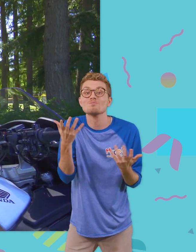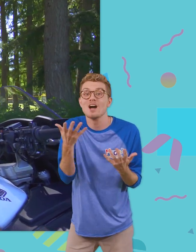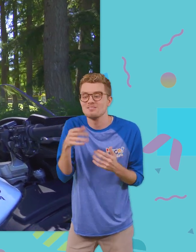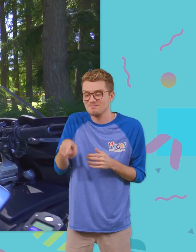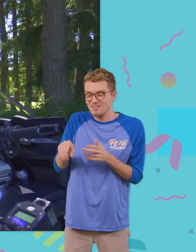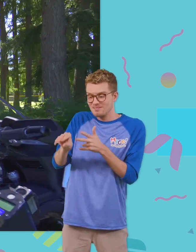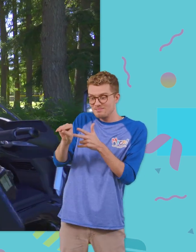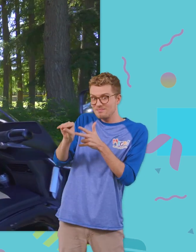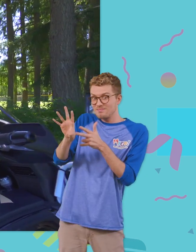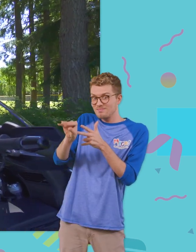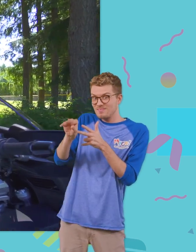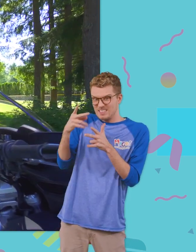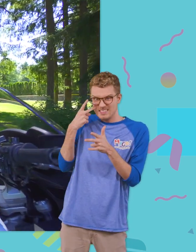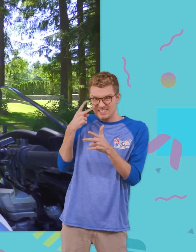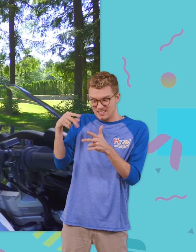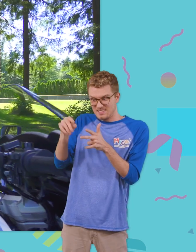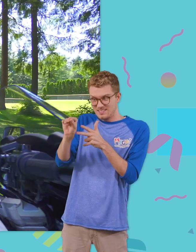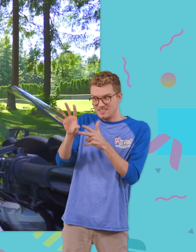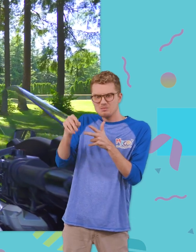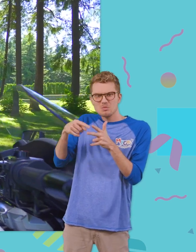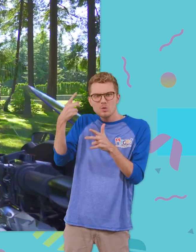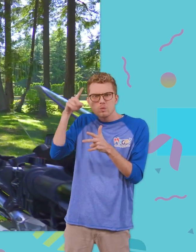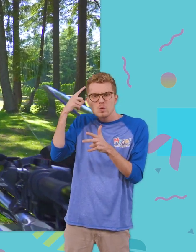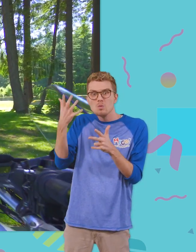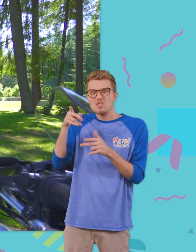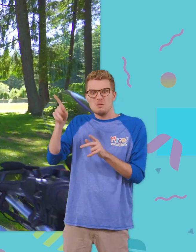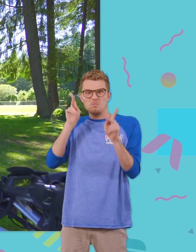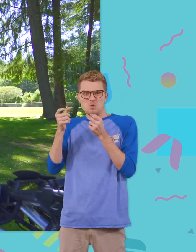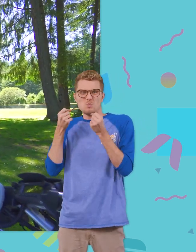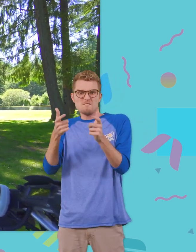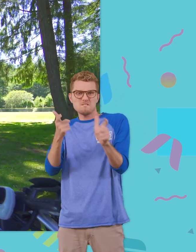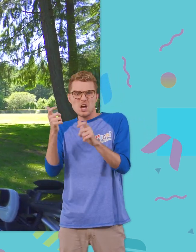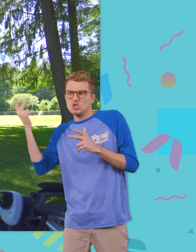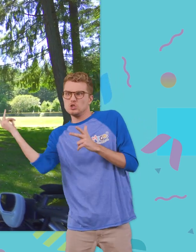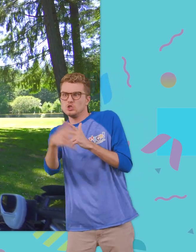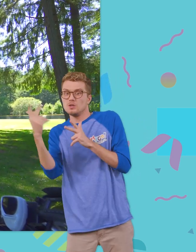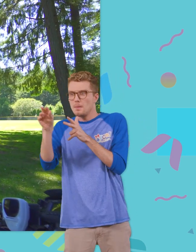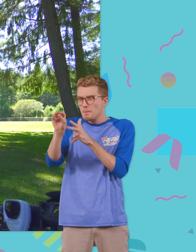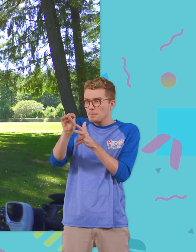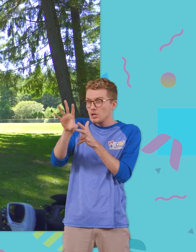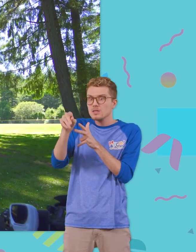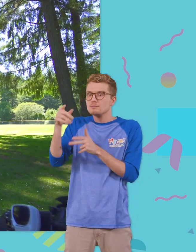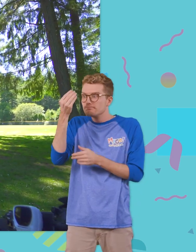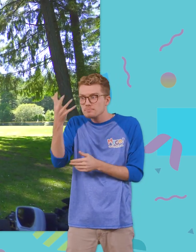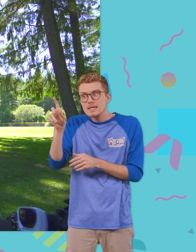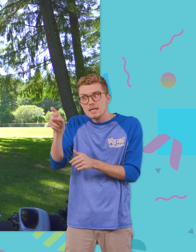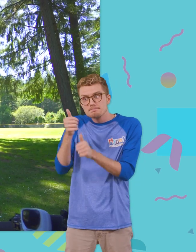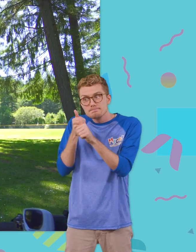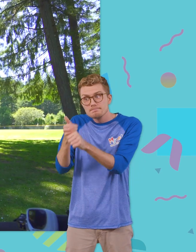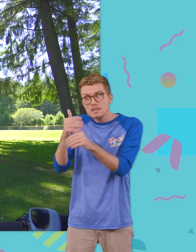you this. Yeah, kinda wanna show you this first. This is a radar gun. See, this is